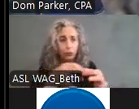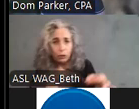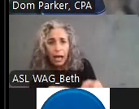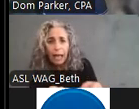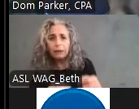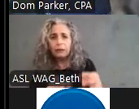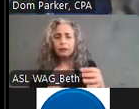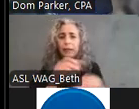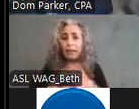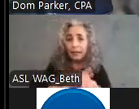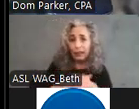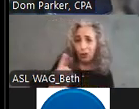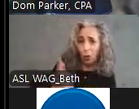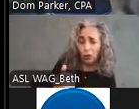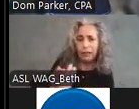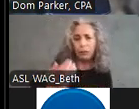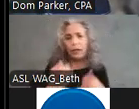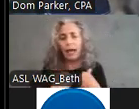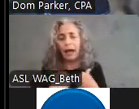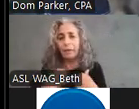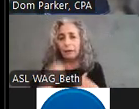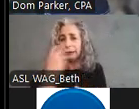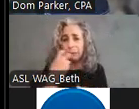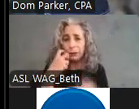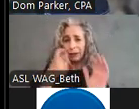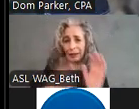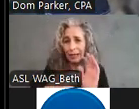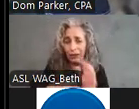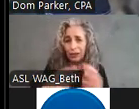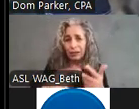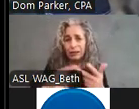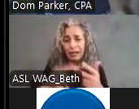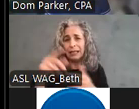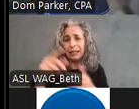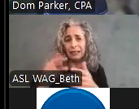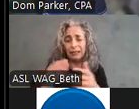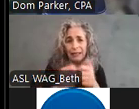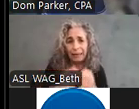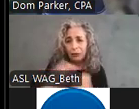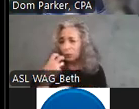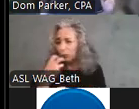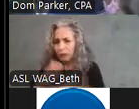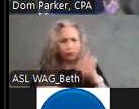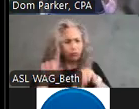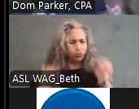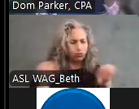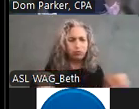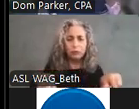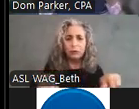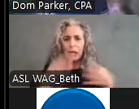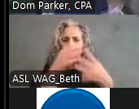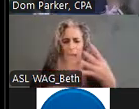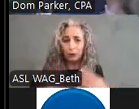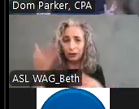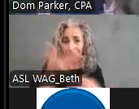English only. We have speech recognition mode, we have text to speech, we have menu narration. So all these options are there. We